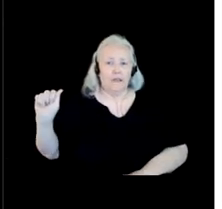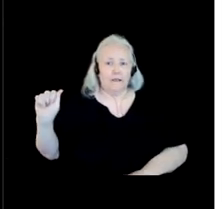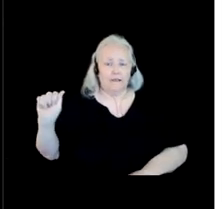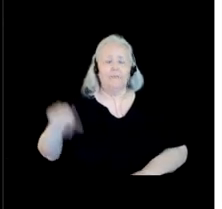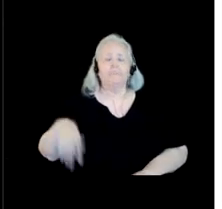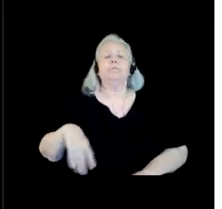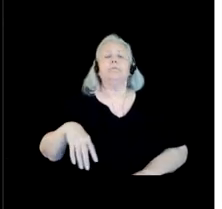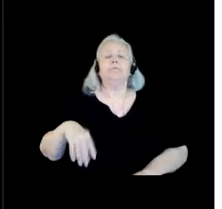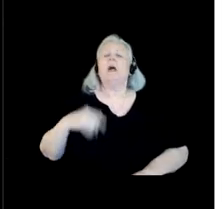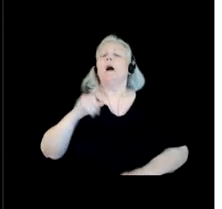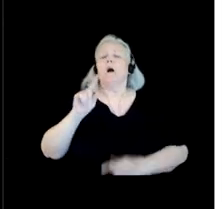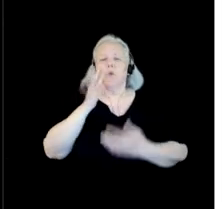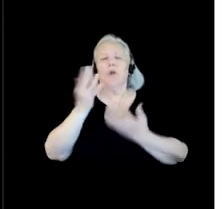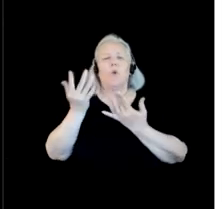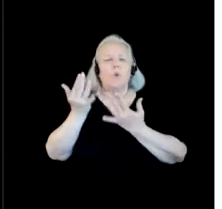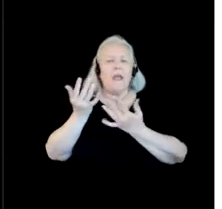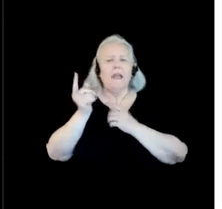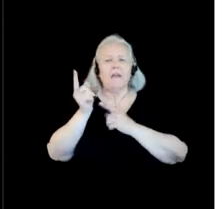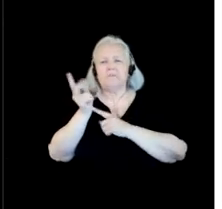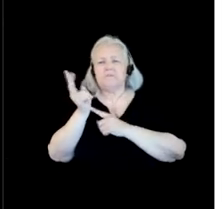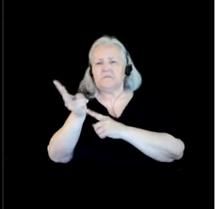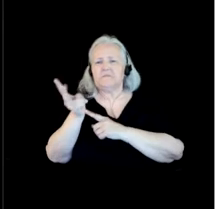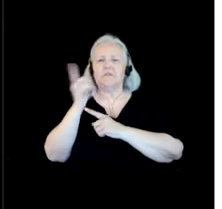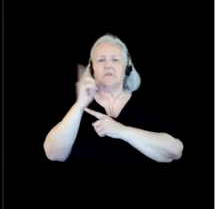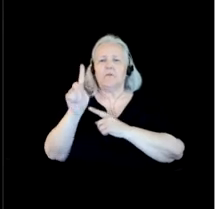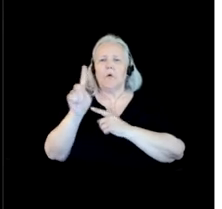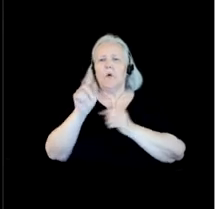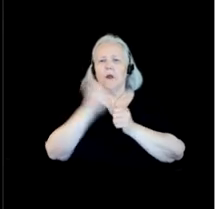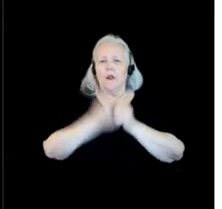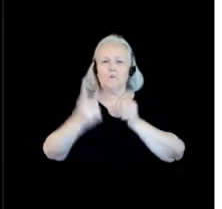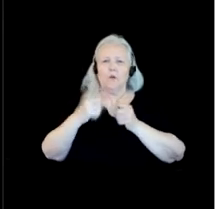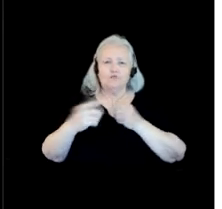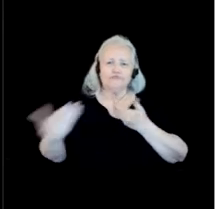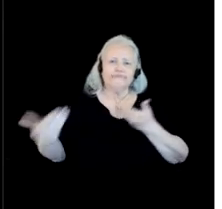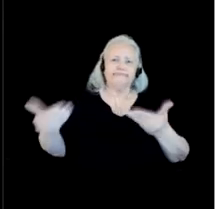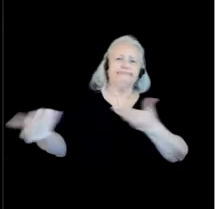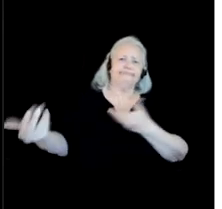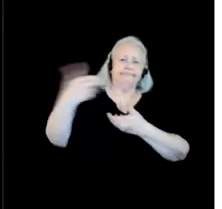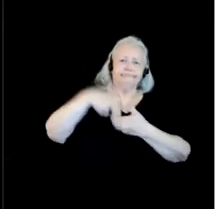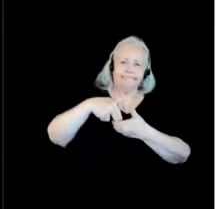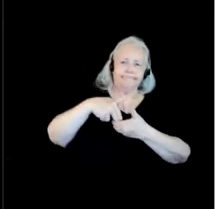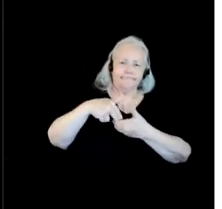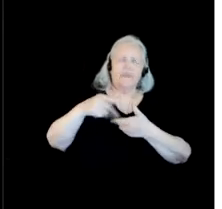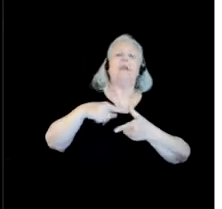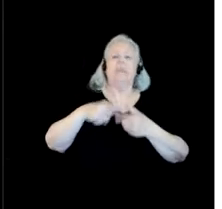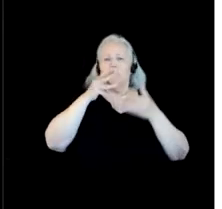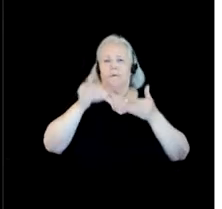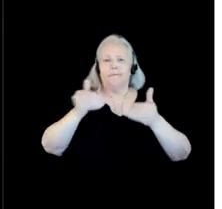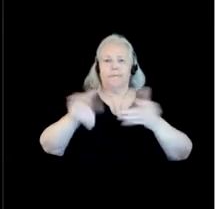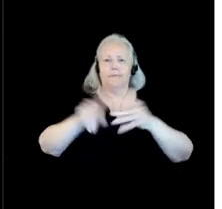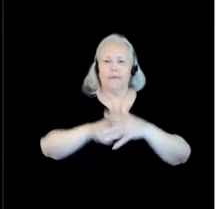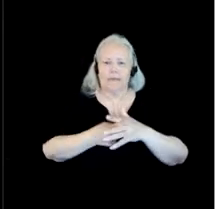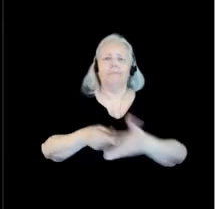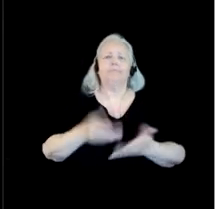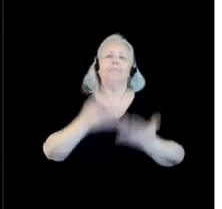let's wait just a few more minutes to allow the rest of our attendees to log in, and we'll get started very shortly. Thank you.